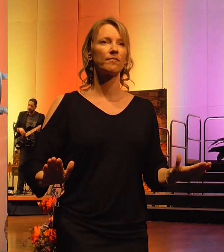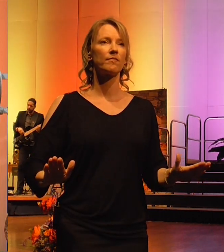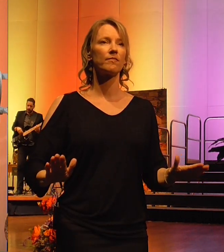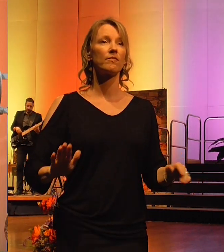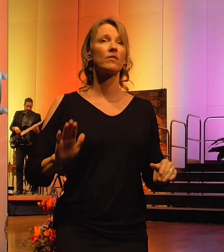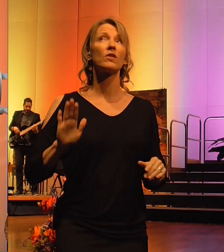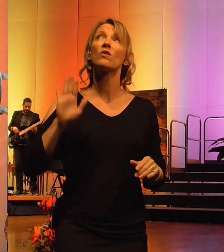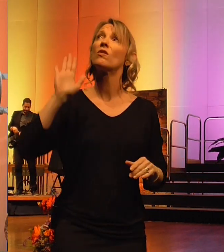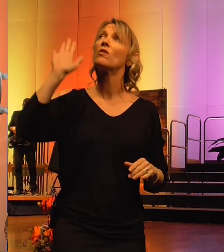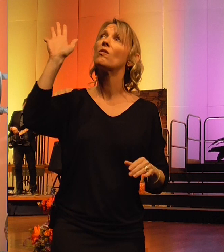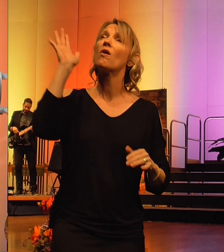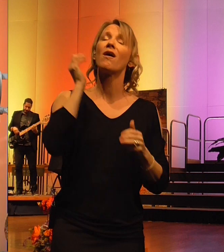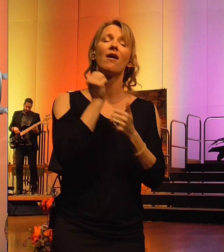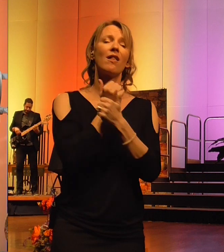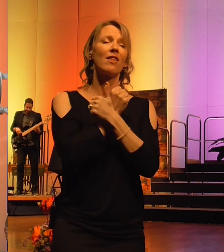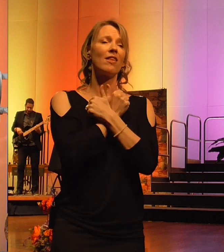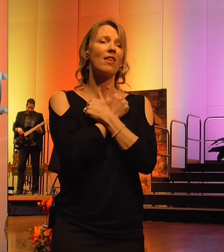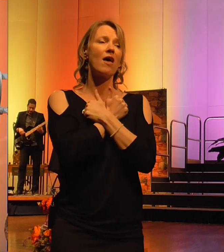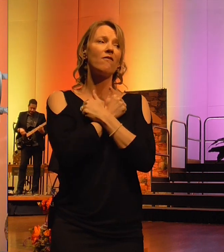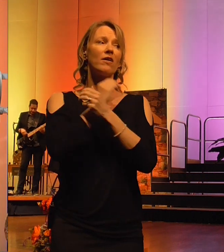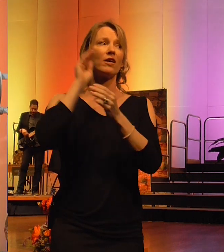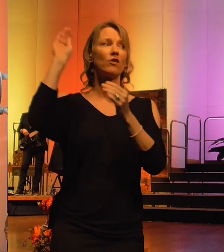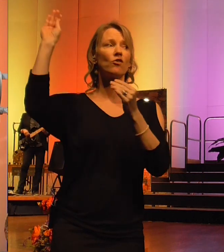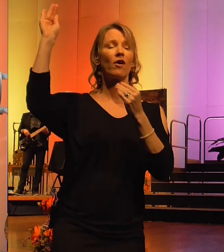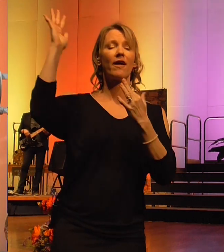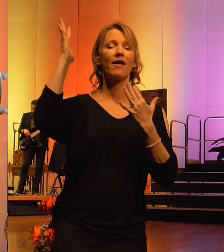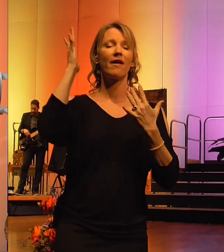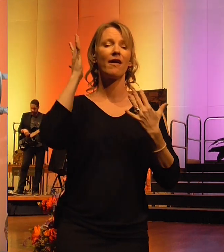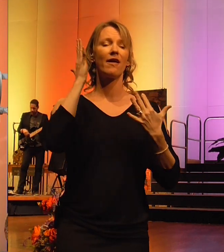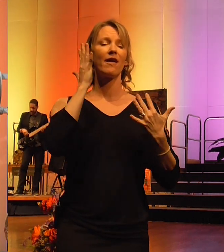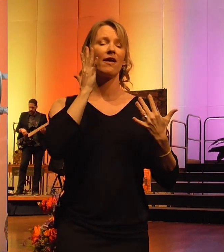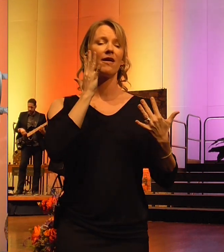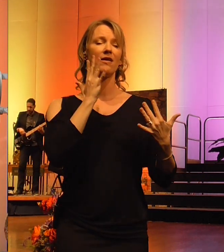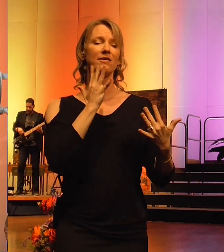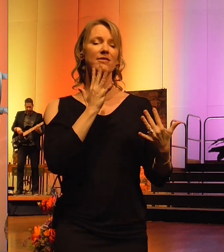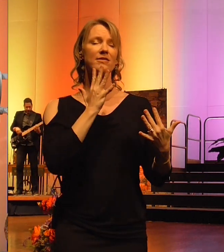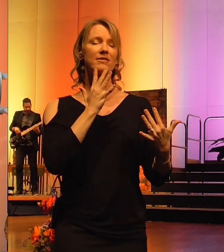in your loving grace,